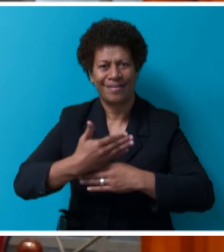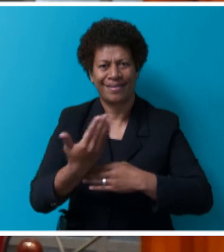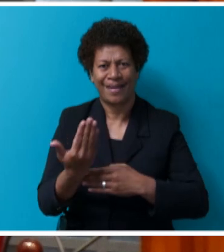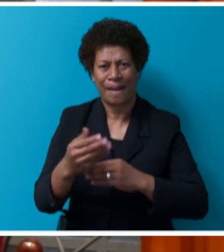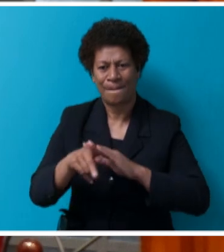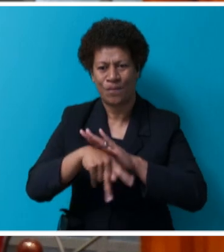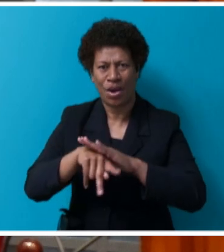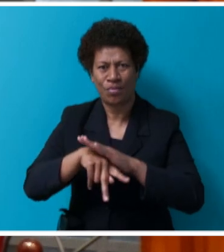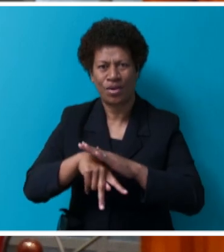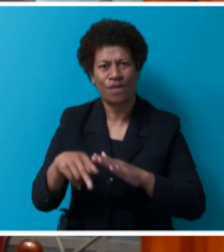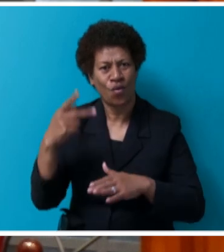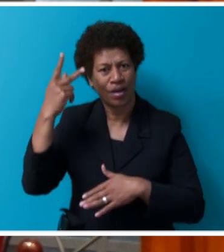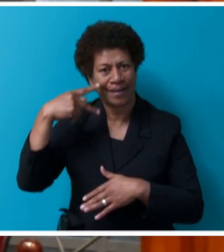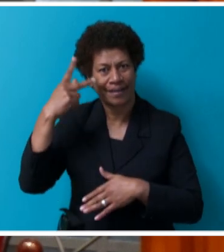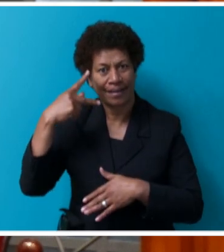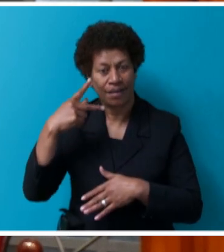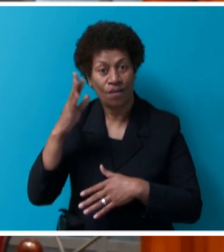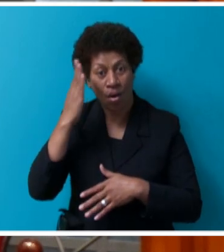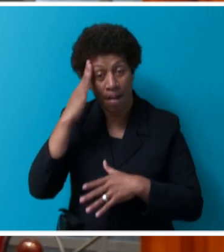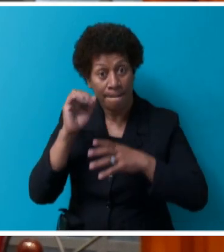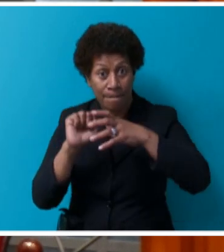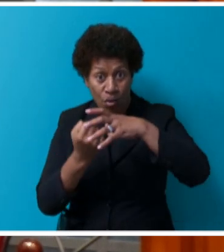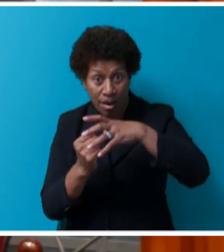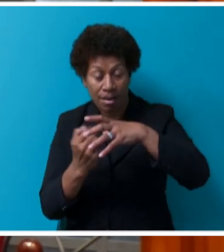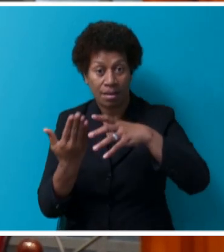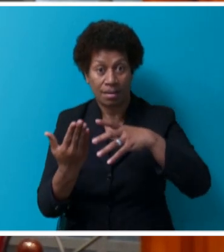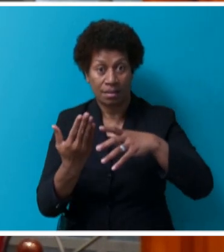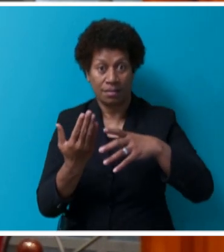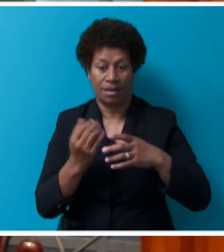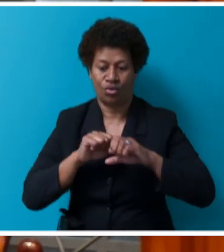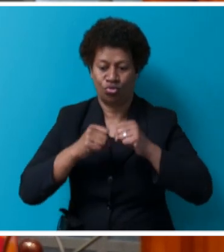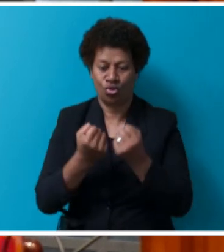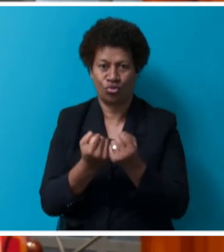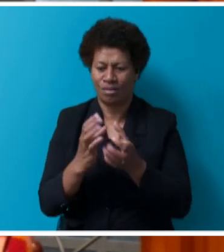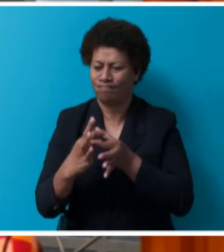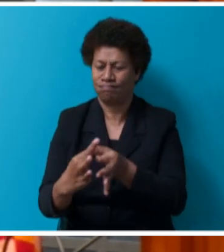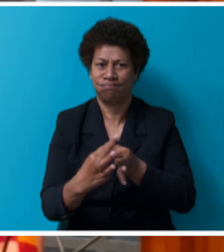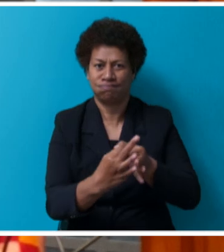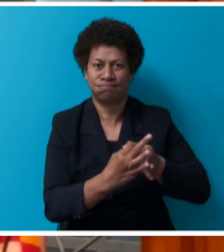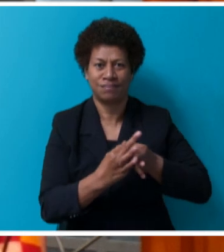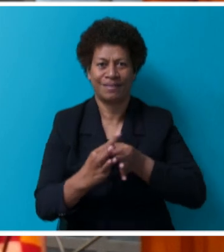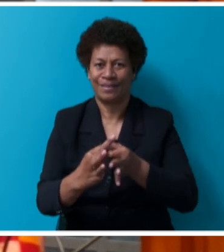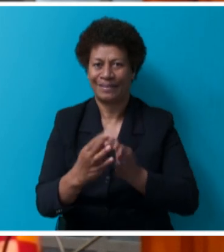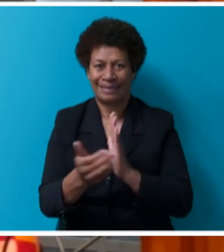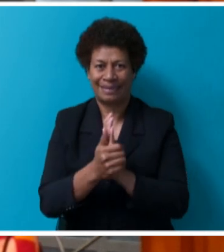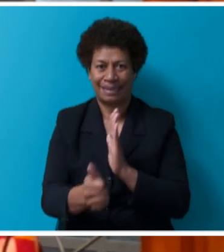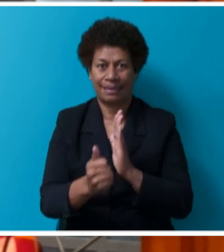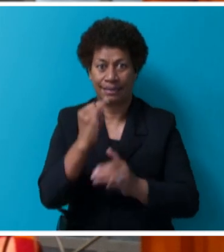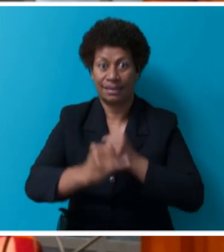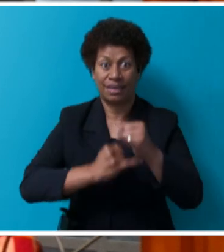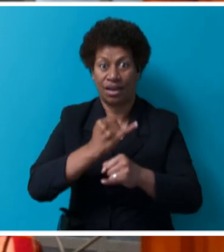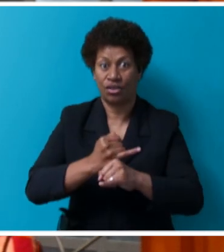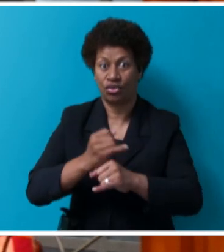in fostering cognitive and social emotional skills. International evidence, including New Zealand and